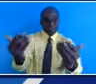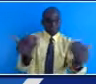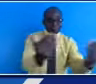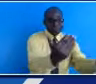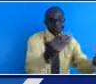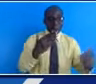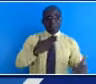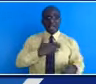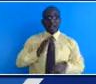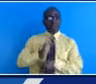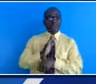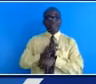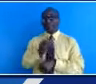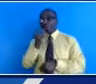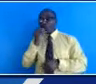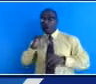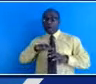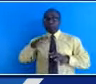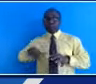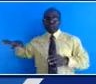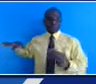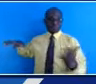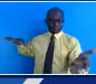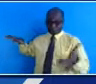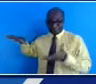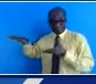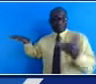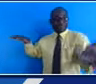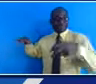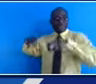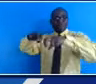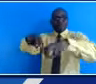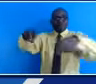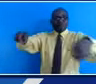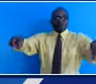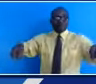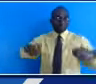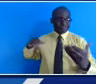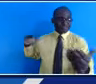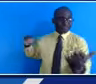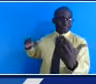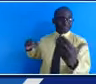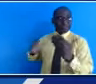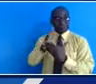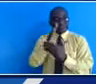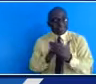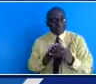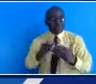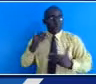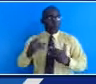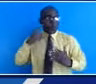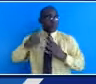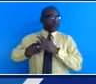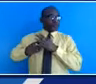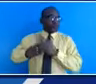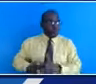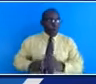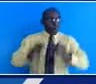getting things going again. And we're very happy to be a part of this, and thank